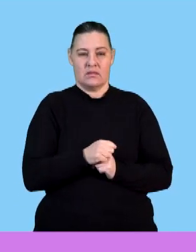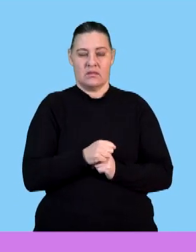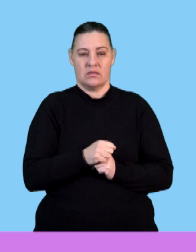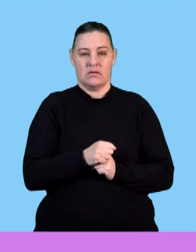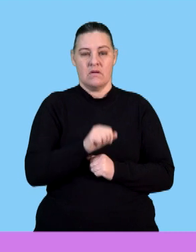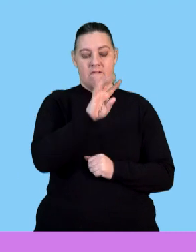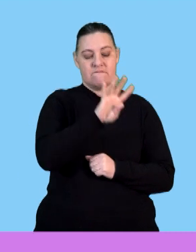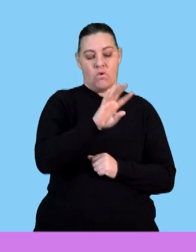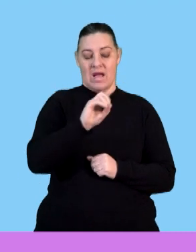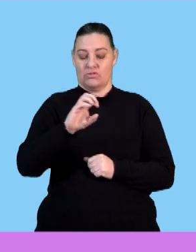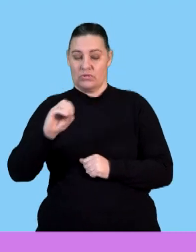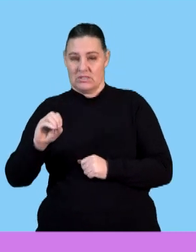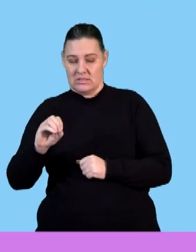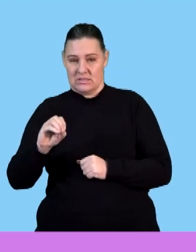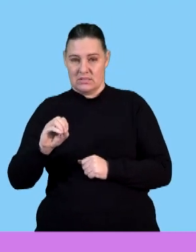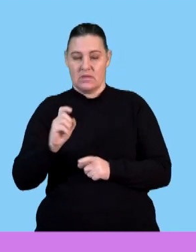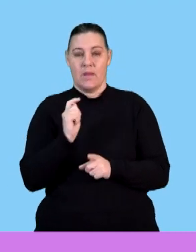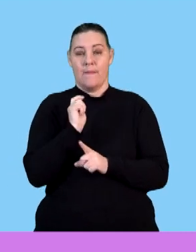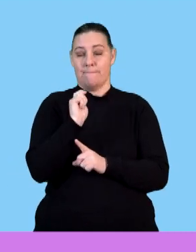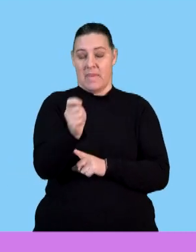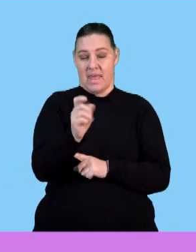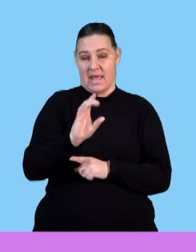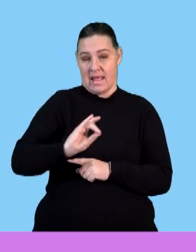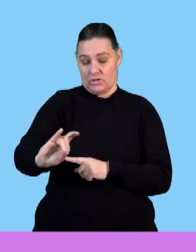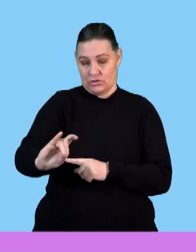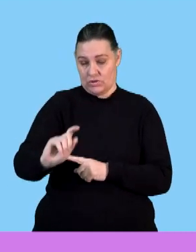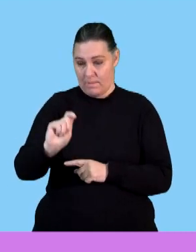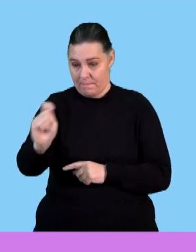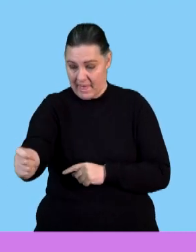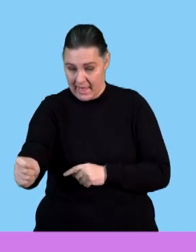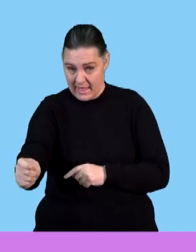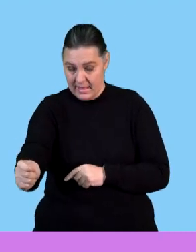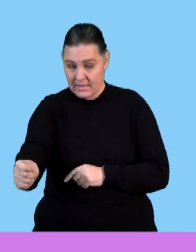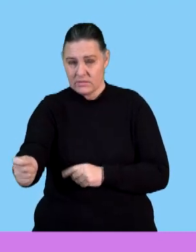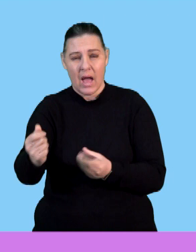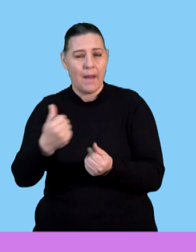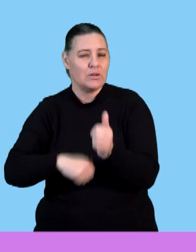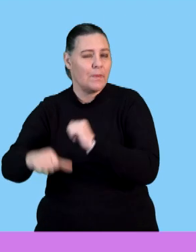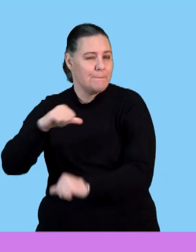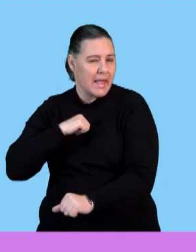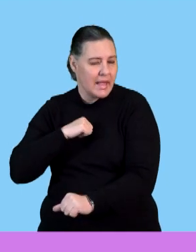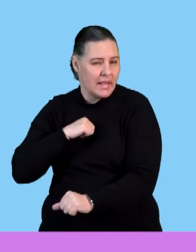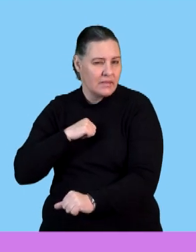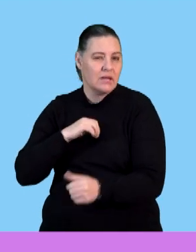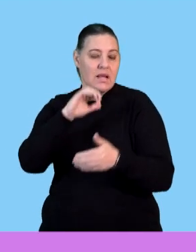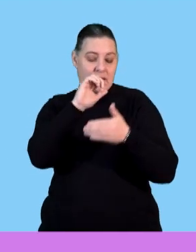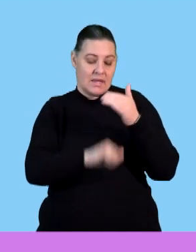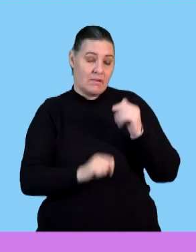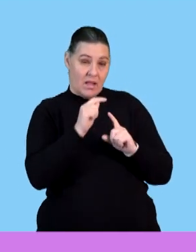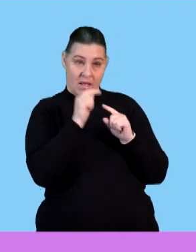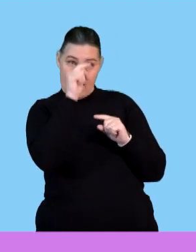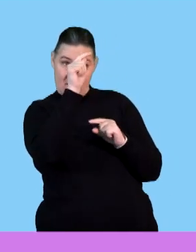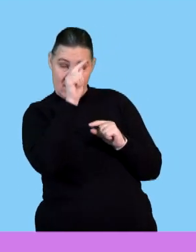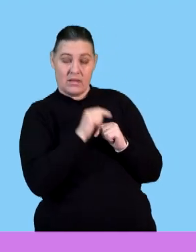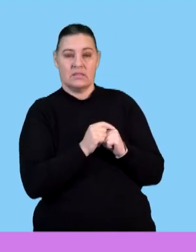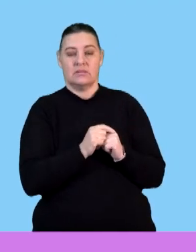right, it's R400 that she has paid in cash. All right. We've got to take away the amount just